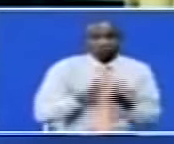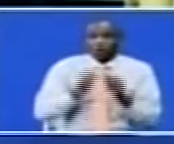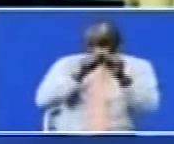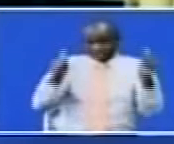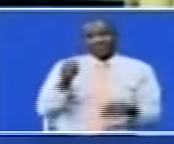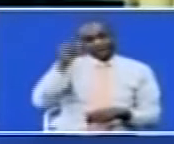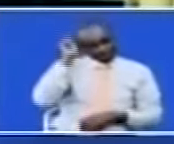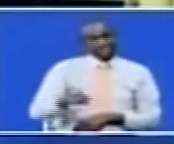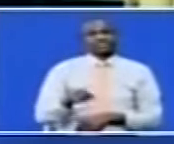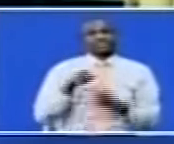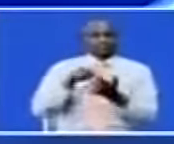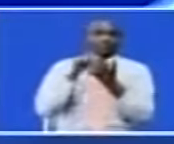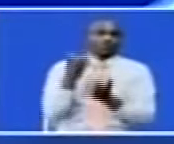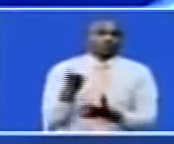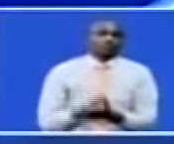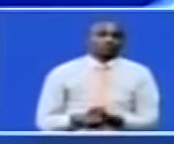altar.